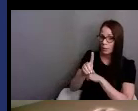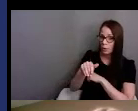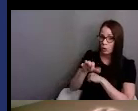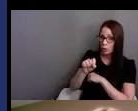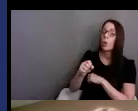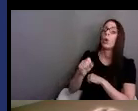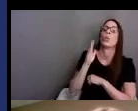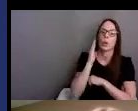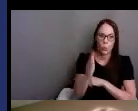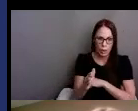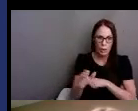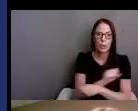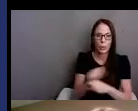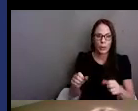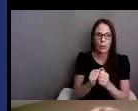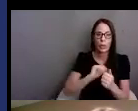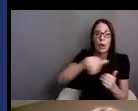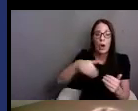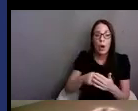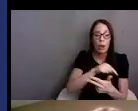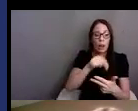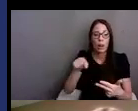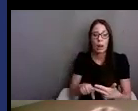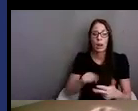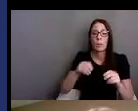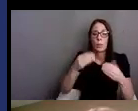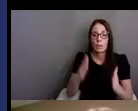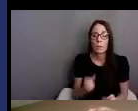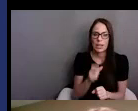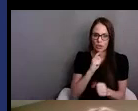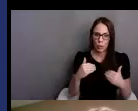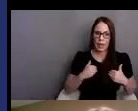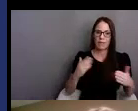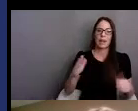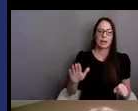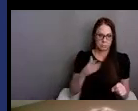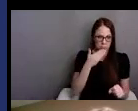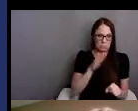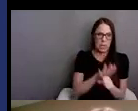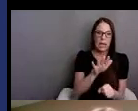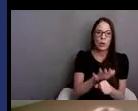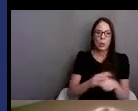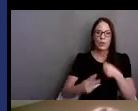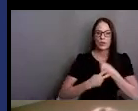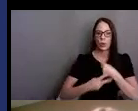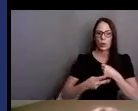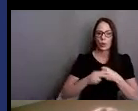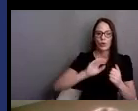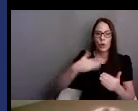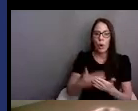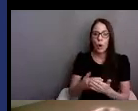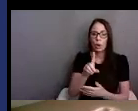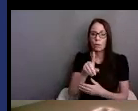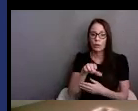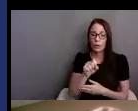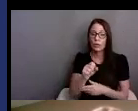with all of our providers to ensure that we have adequate storage for all of the doses. The most important thing is that